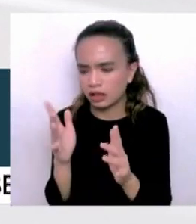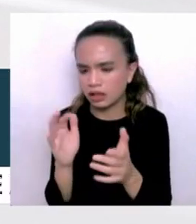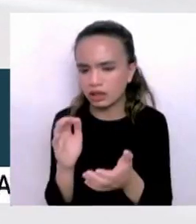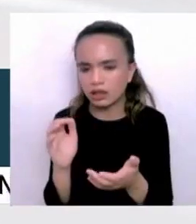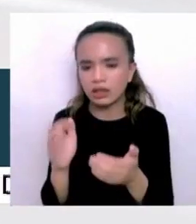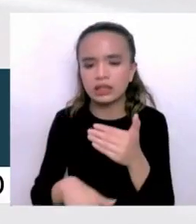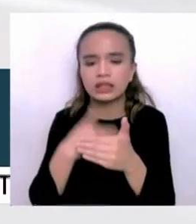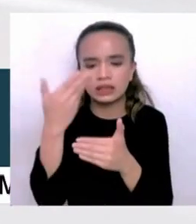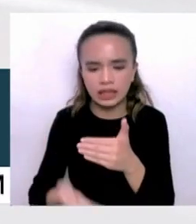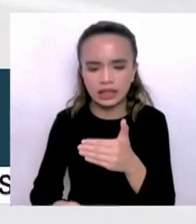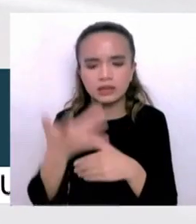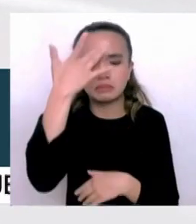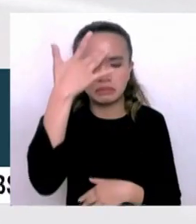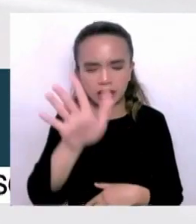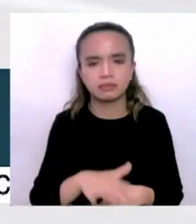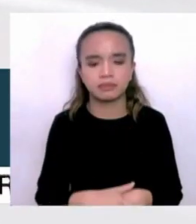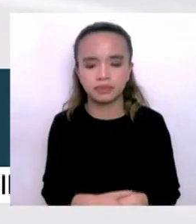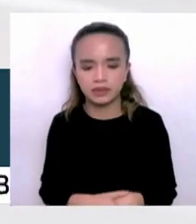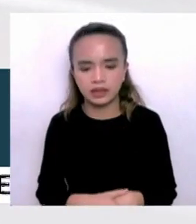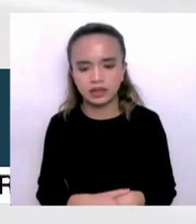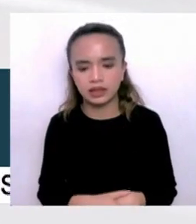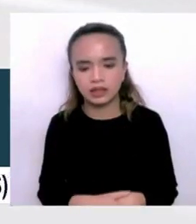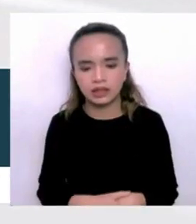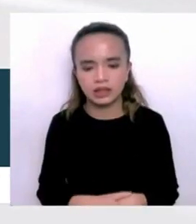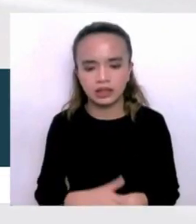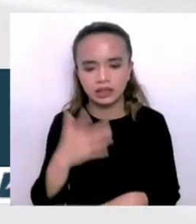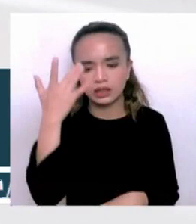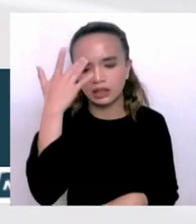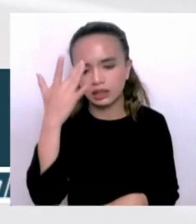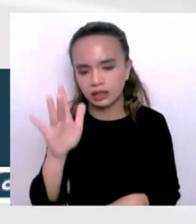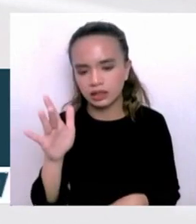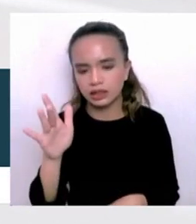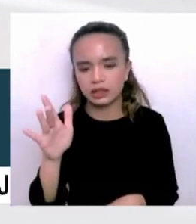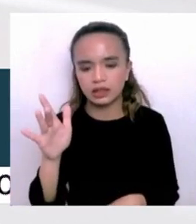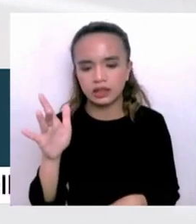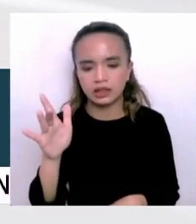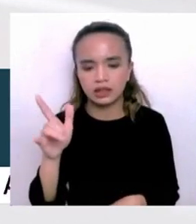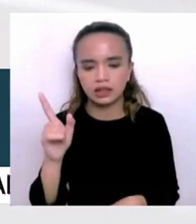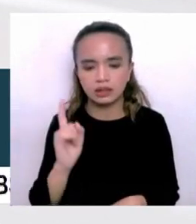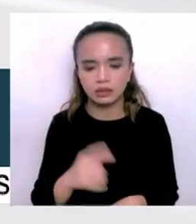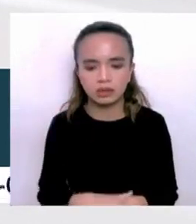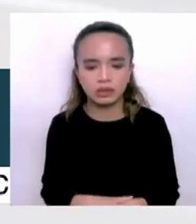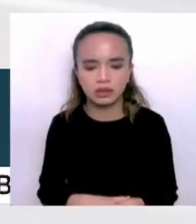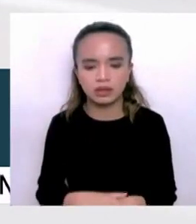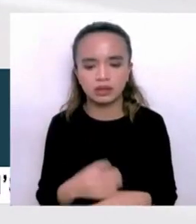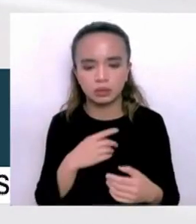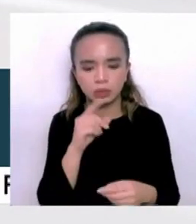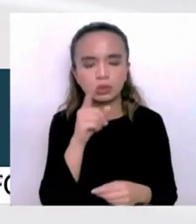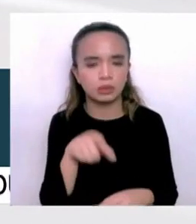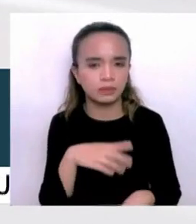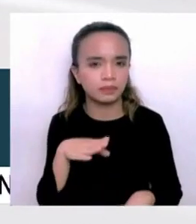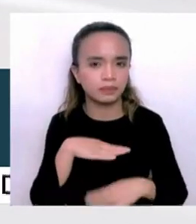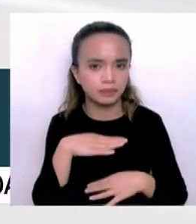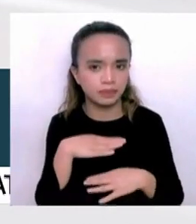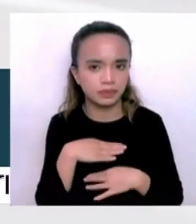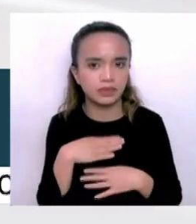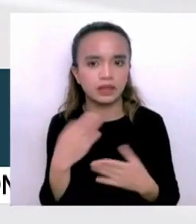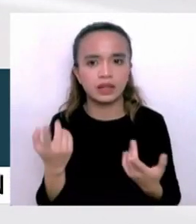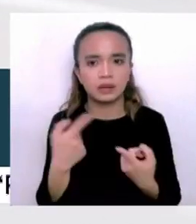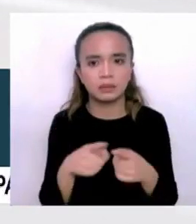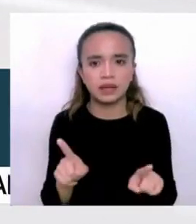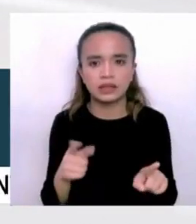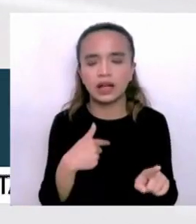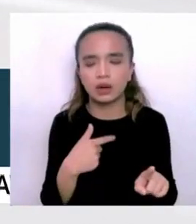next brilliant. First, the number one brilliant contender is Rizalito David. But I will